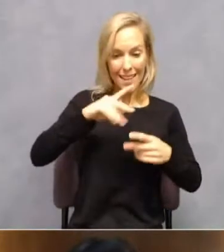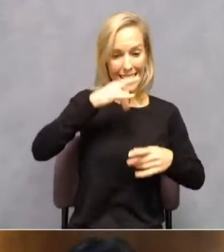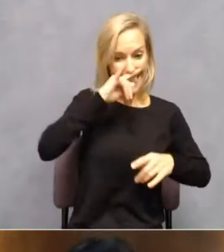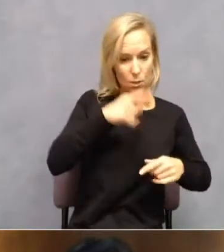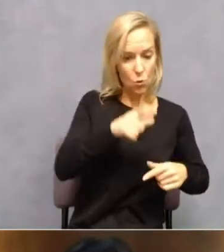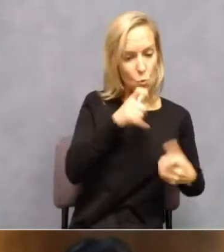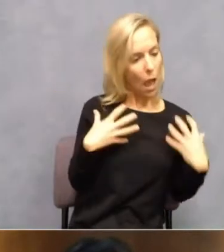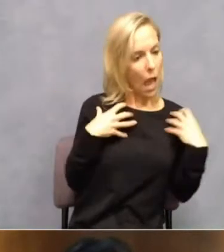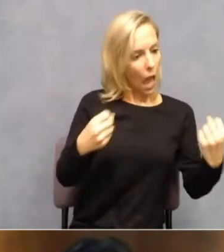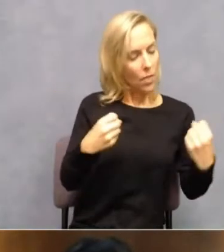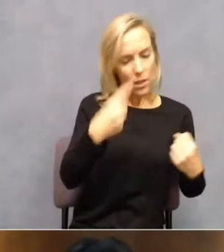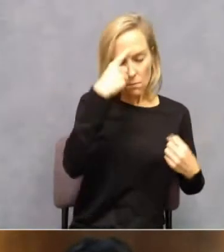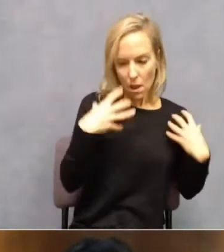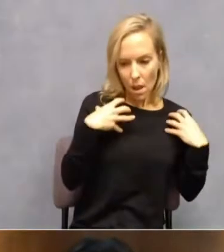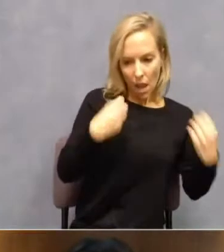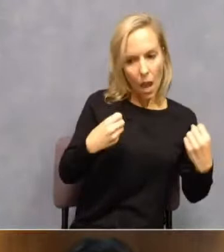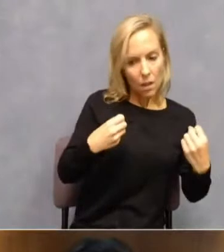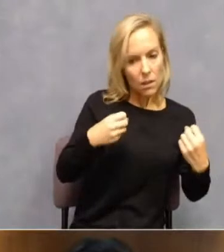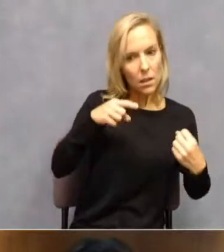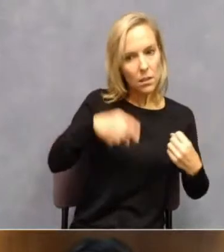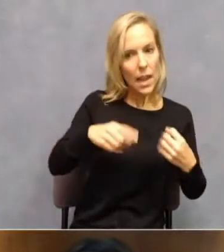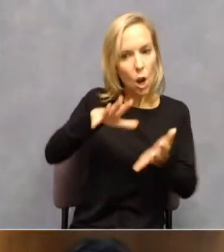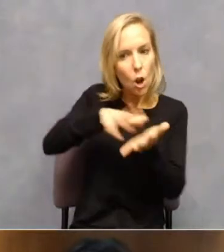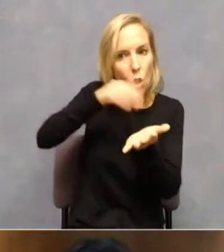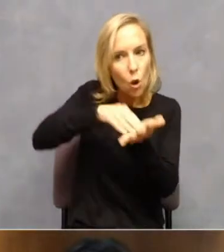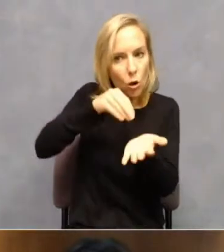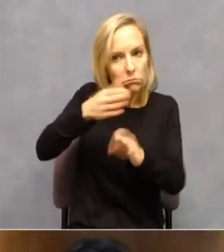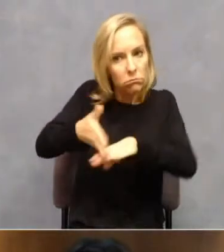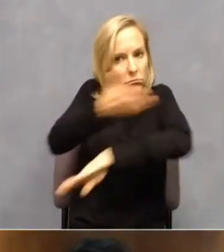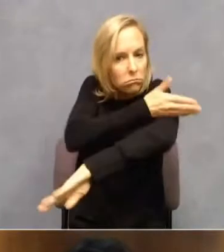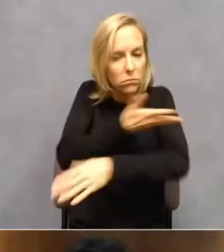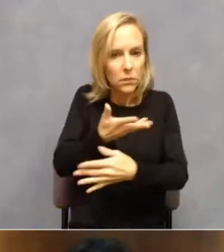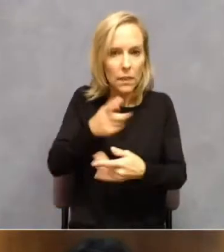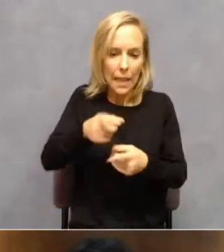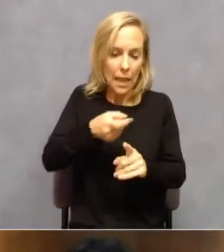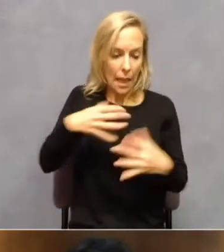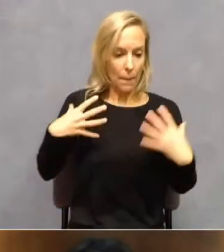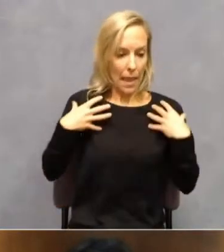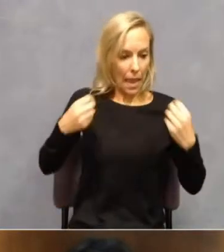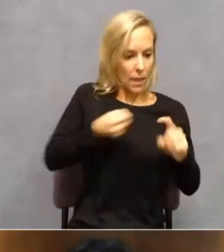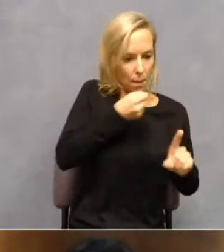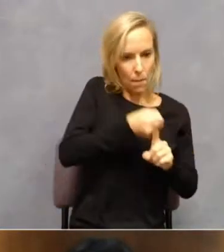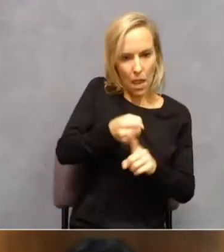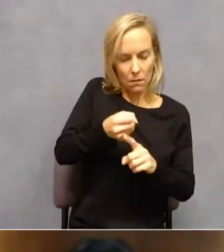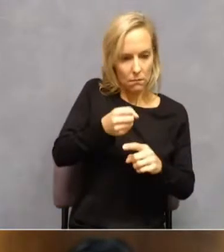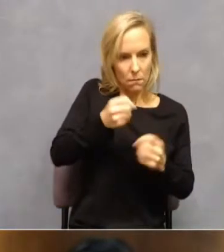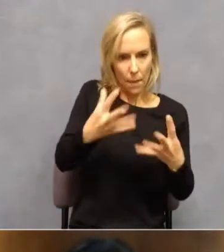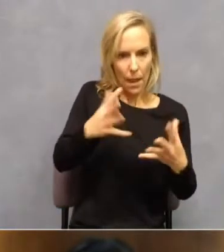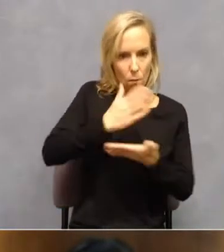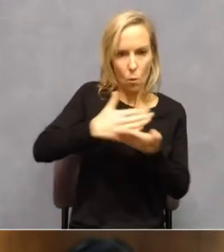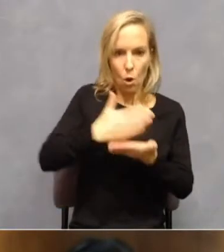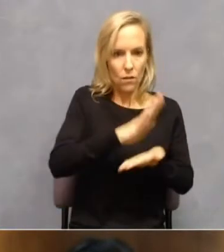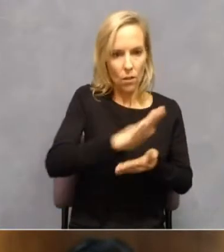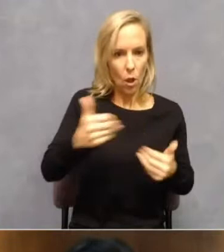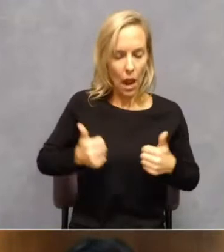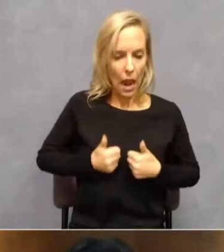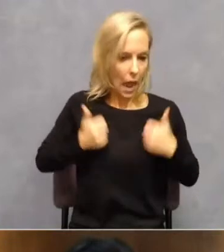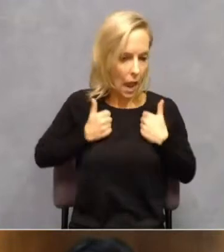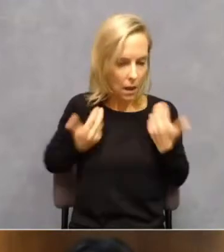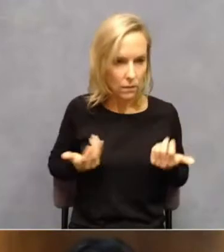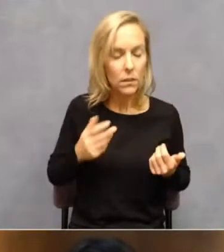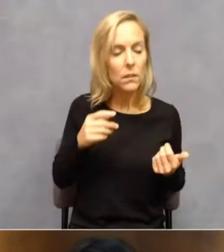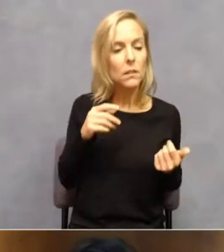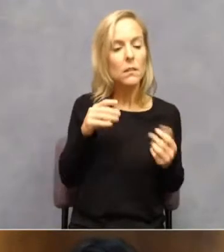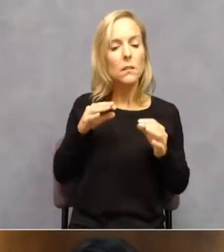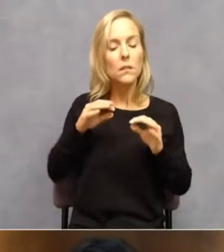every aspect of their lives. You know, in other ways that it supports our families is it